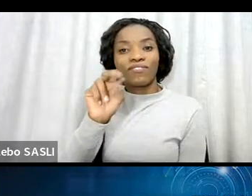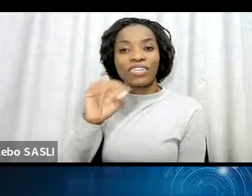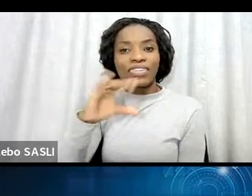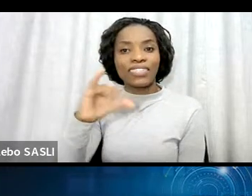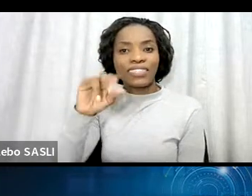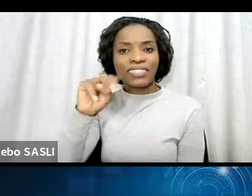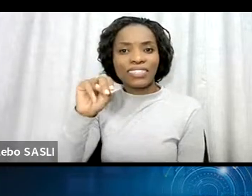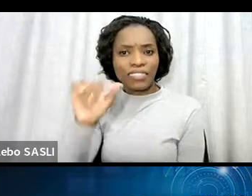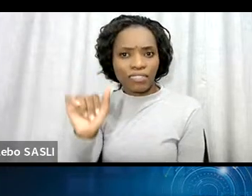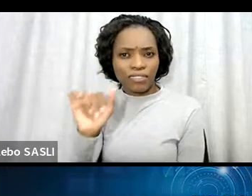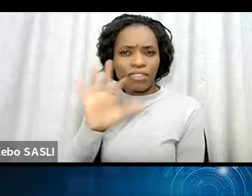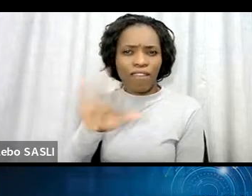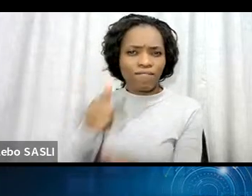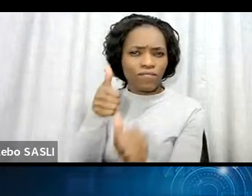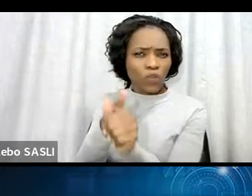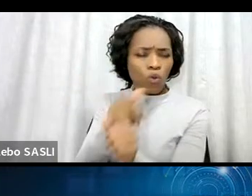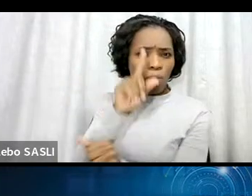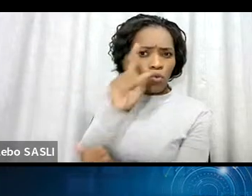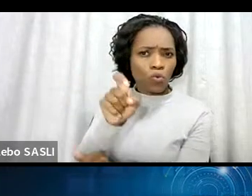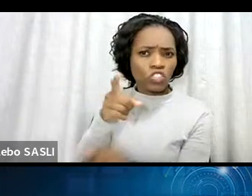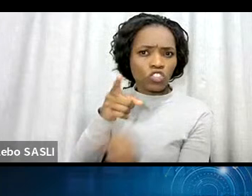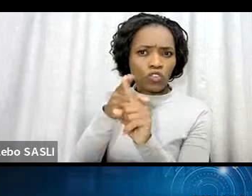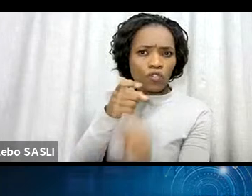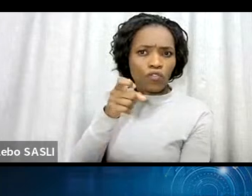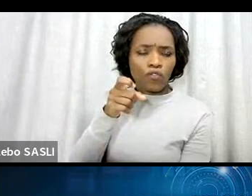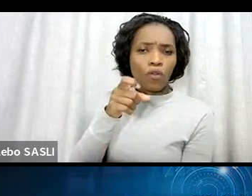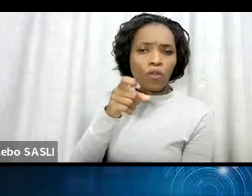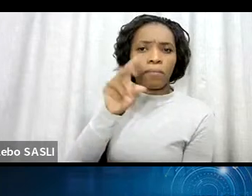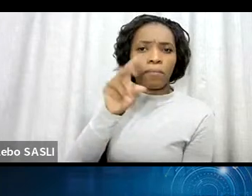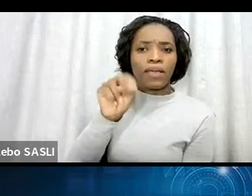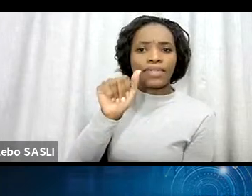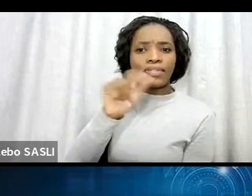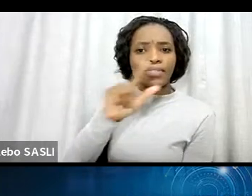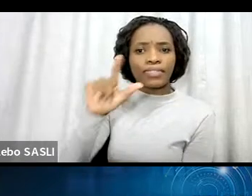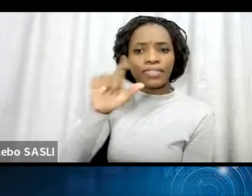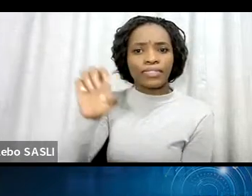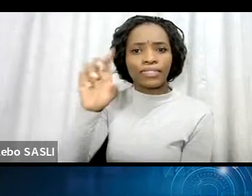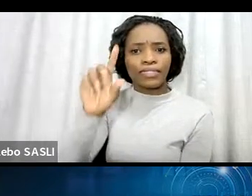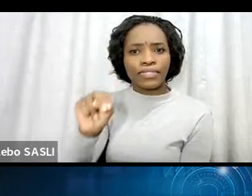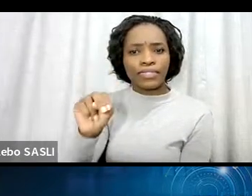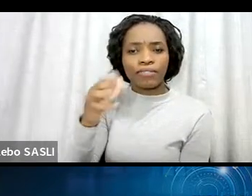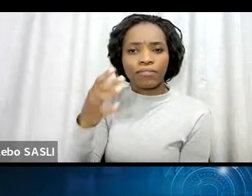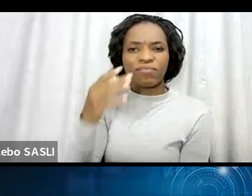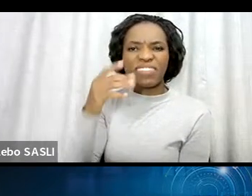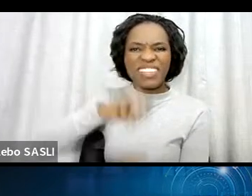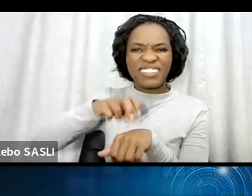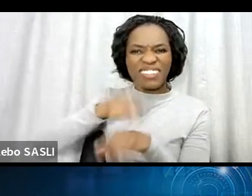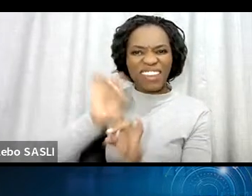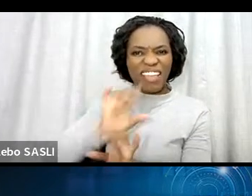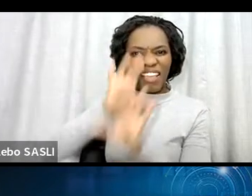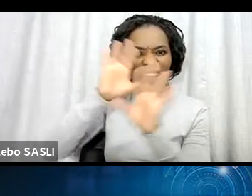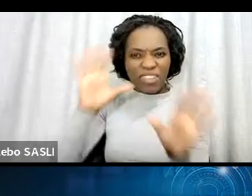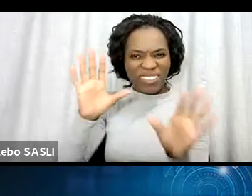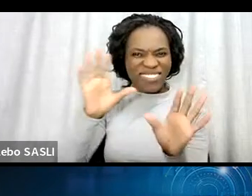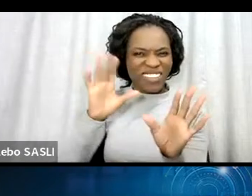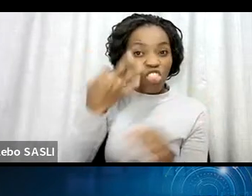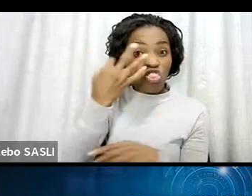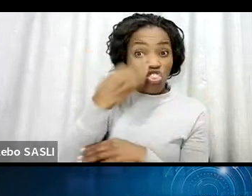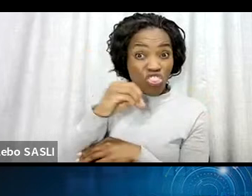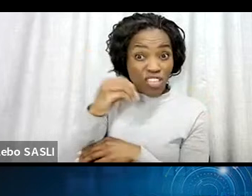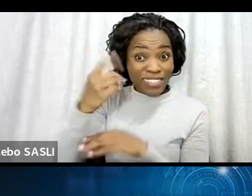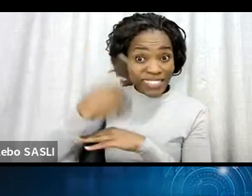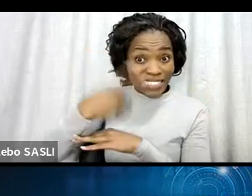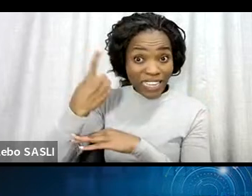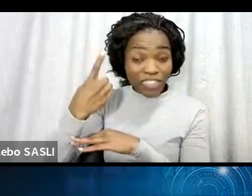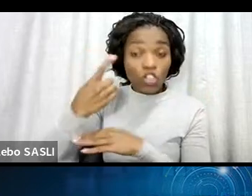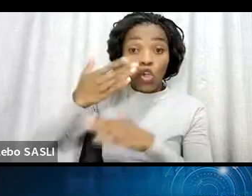question from Nalini Maharaj, who's saying, who needs clarity in terms of the 30 days, whether it's working days